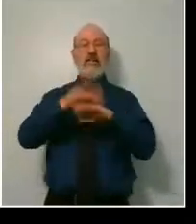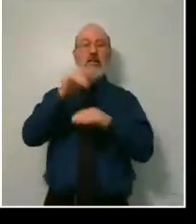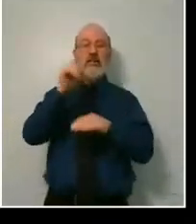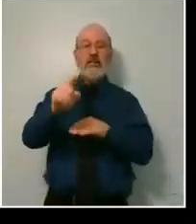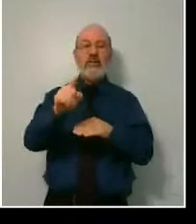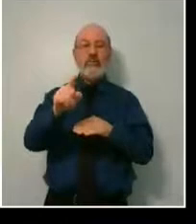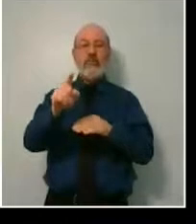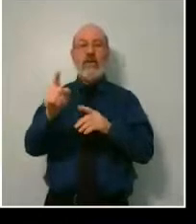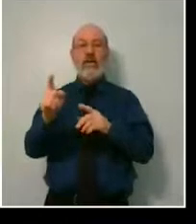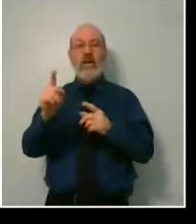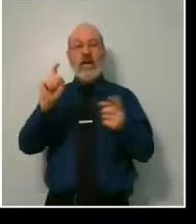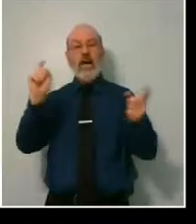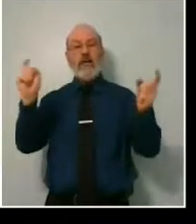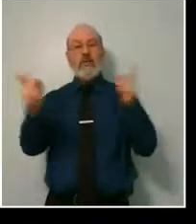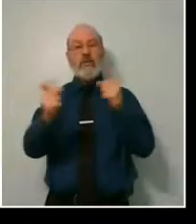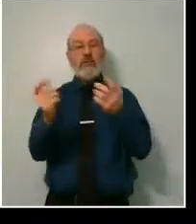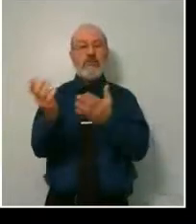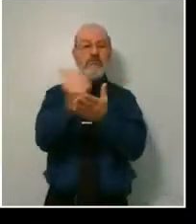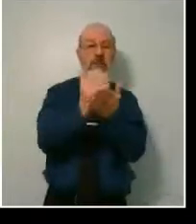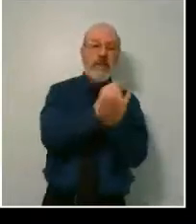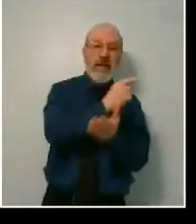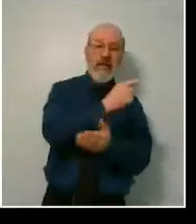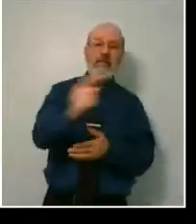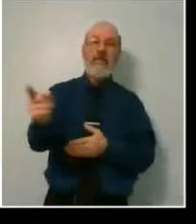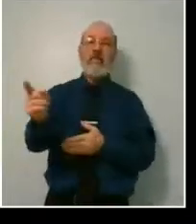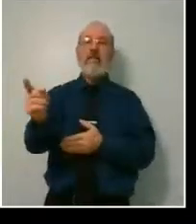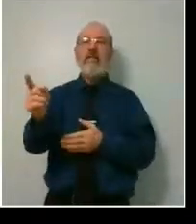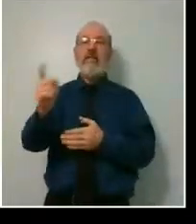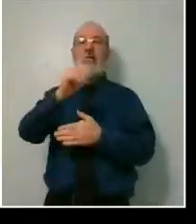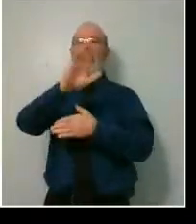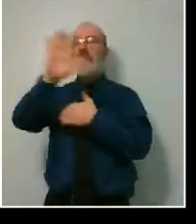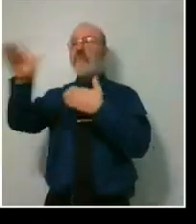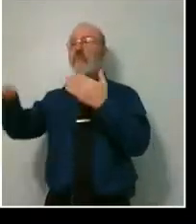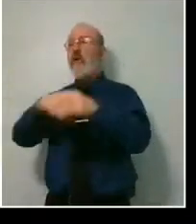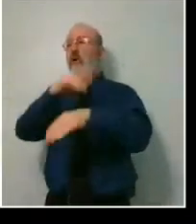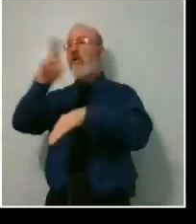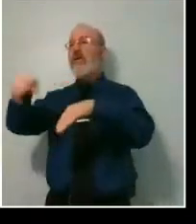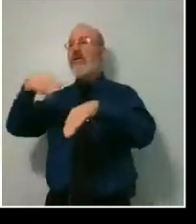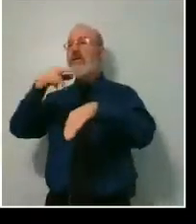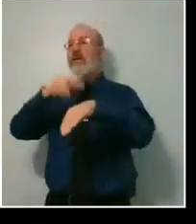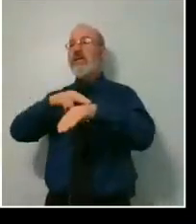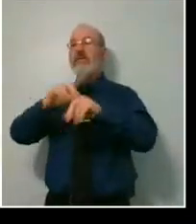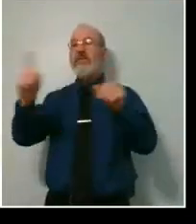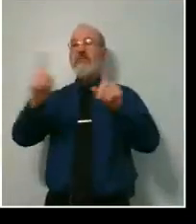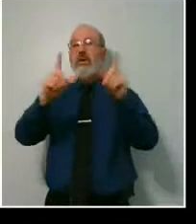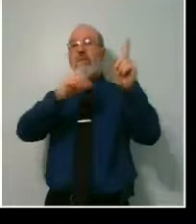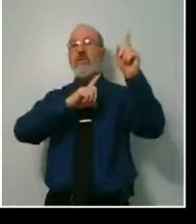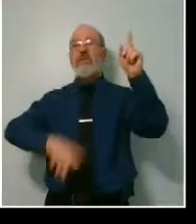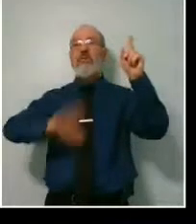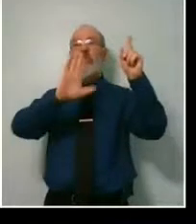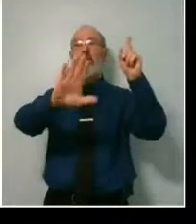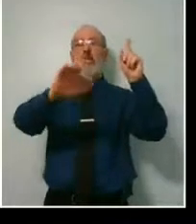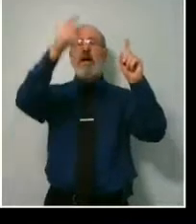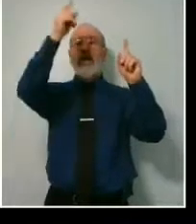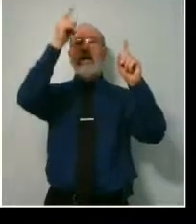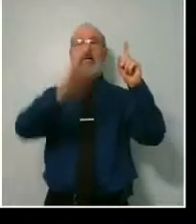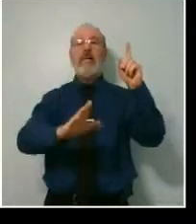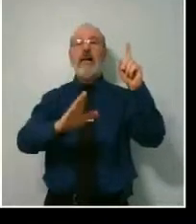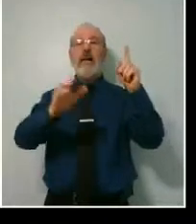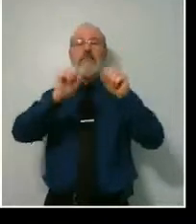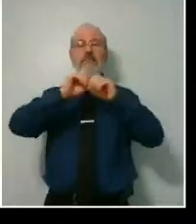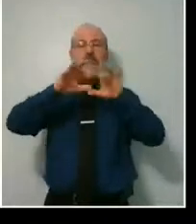return and gather thee from all the nations whither the Lord thy God hath scattered